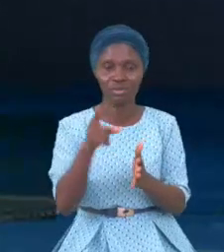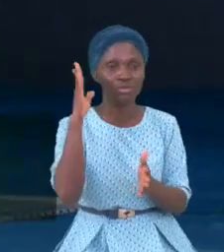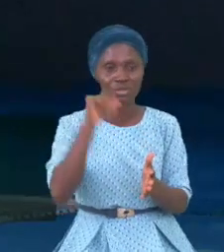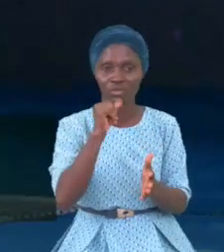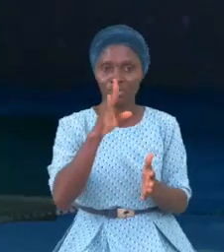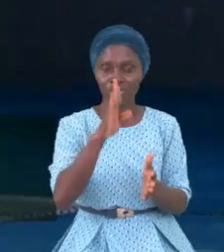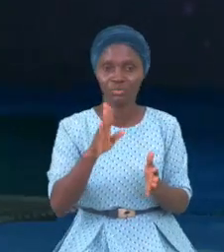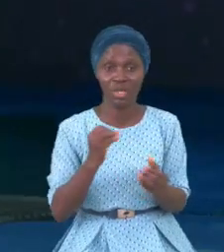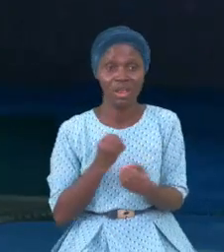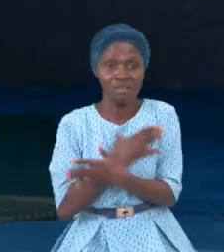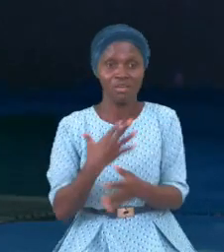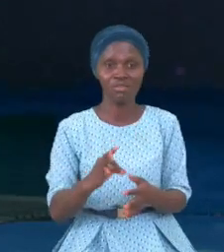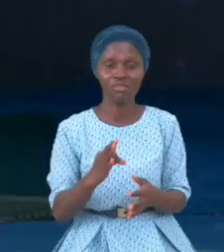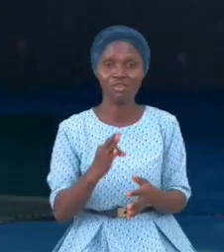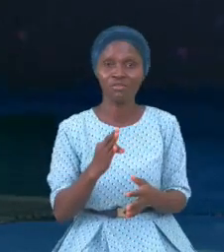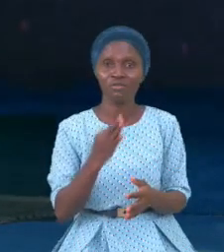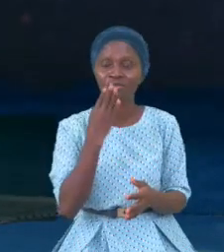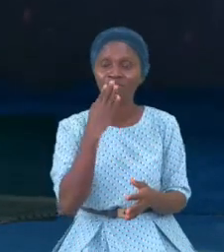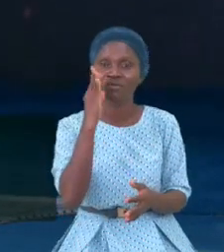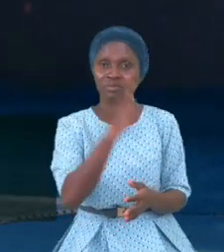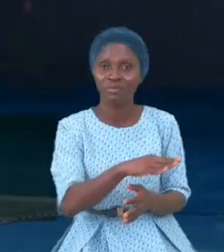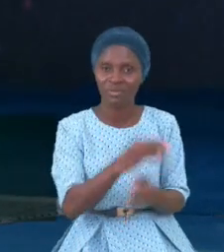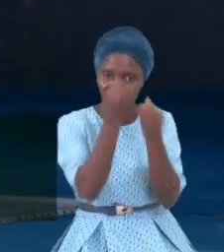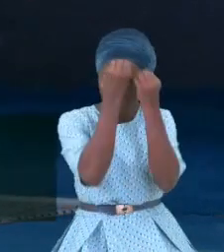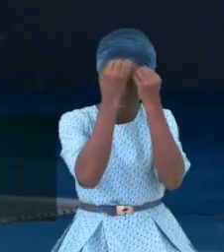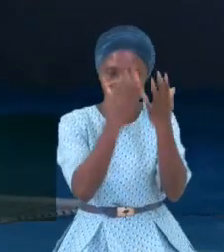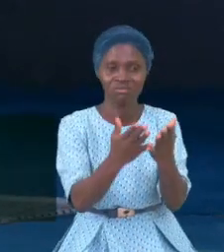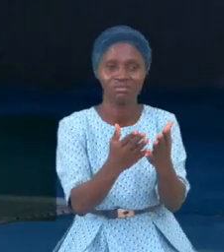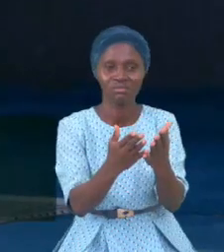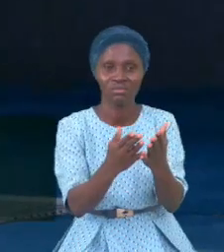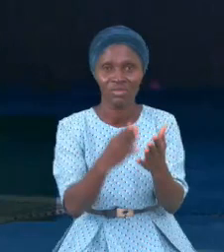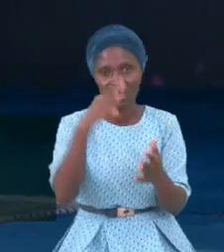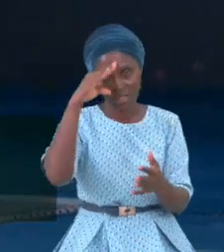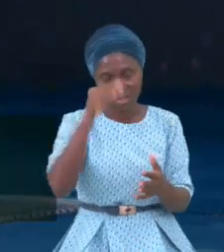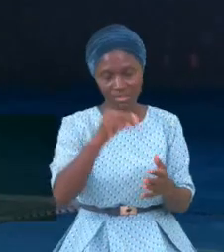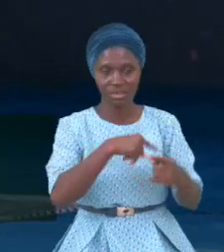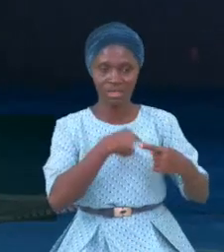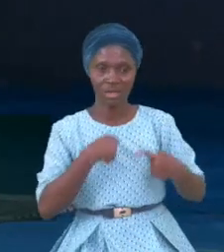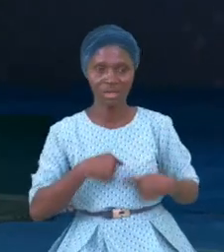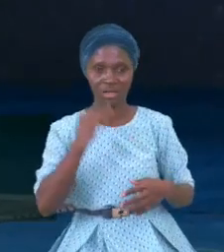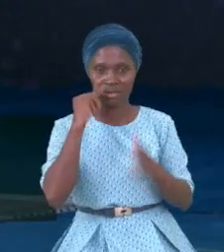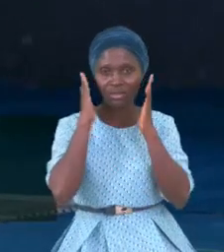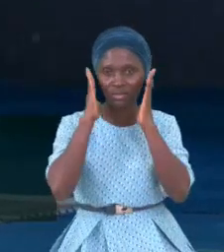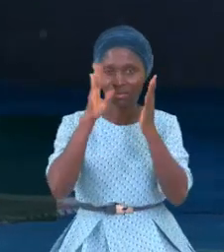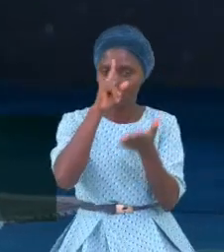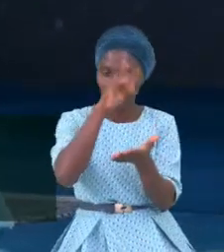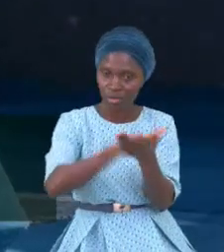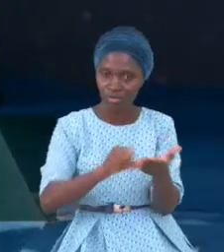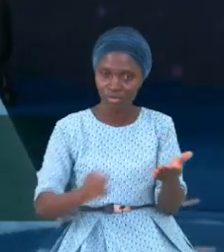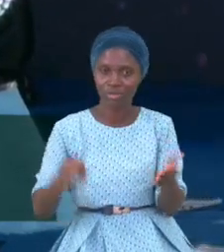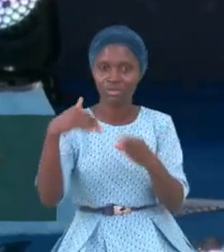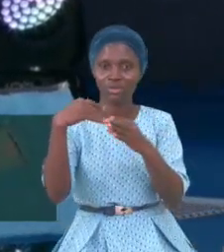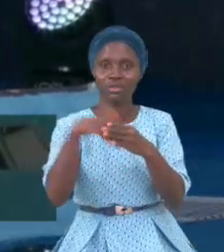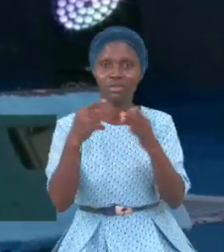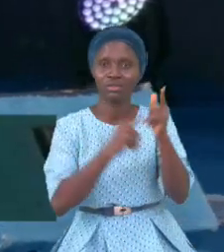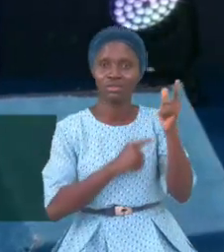of evil news. His heart is fixed. Trust in the Lord. Trust in the Lord.